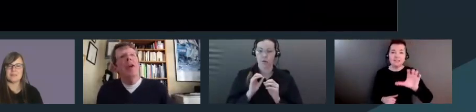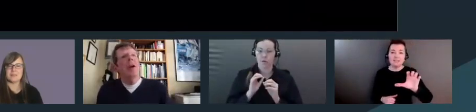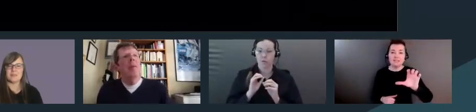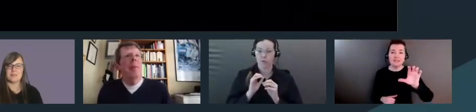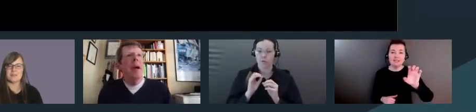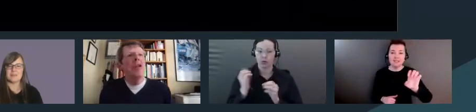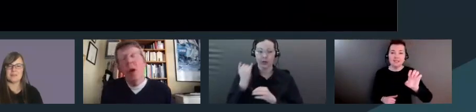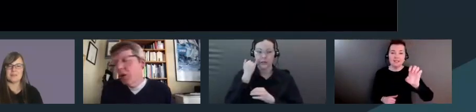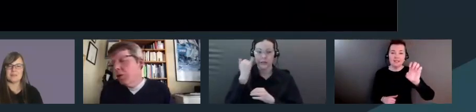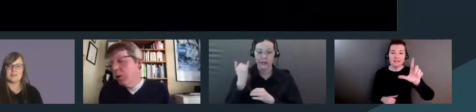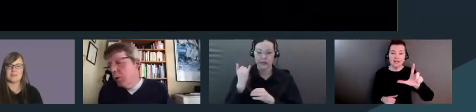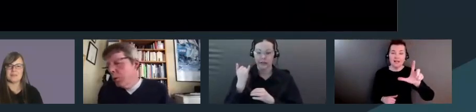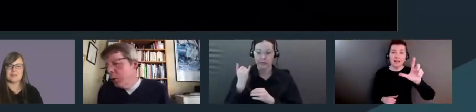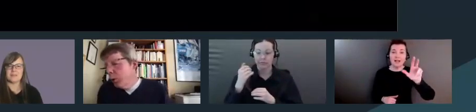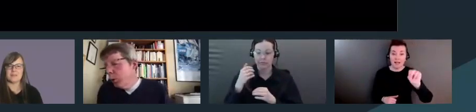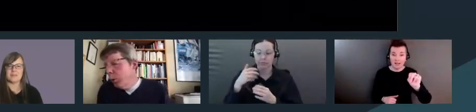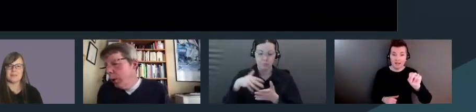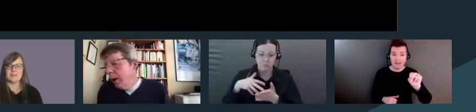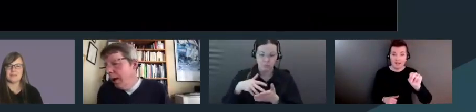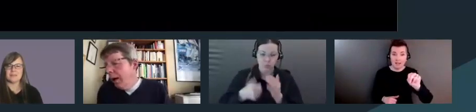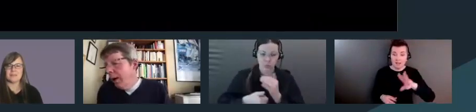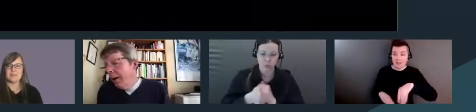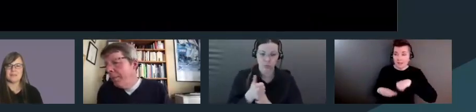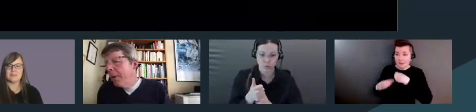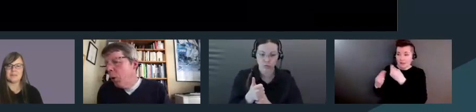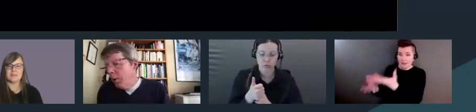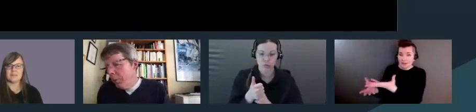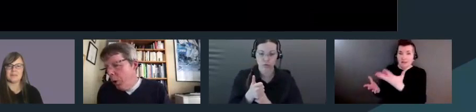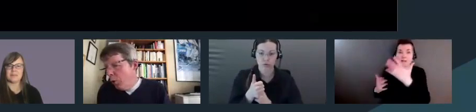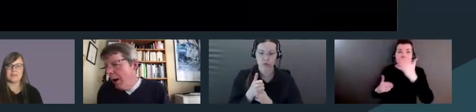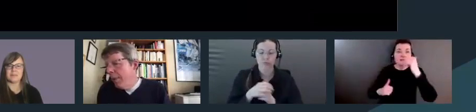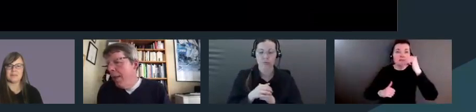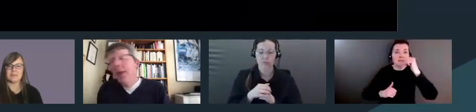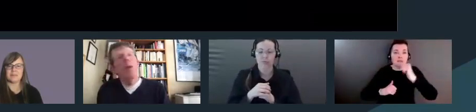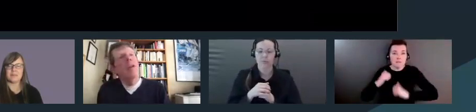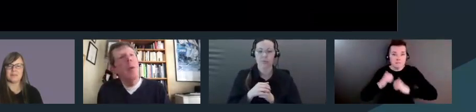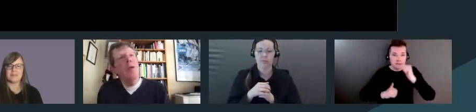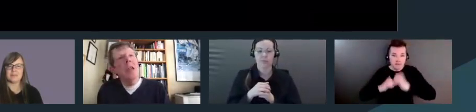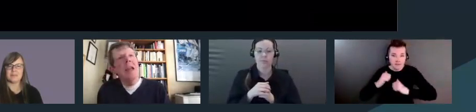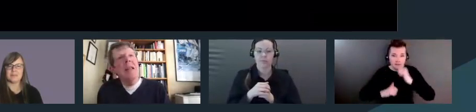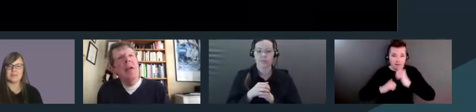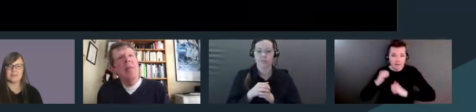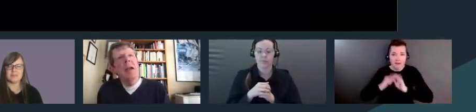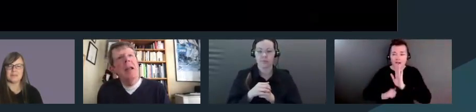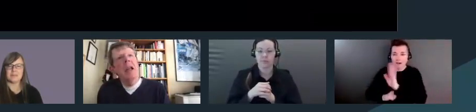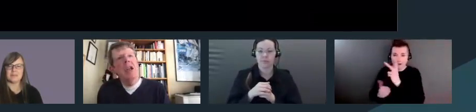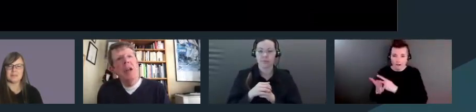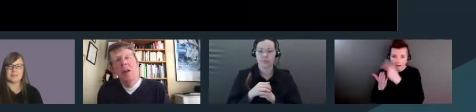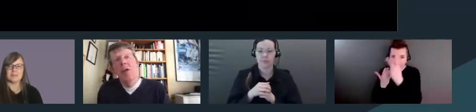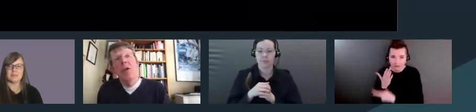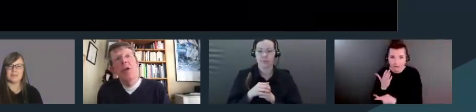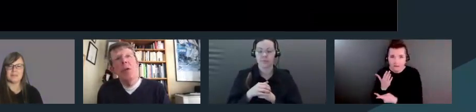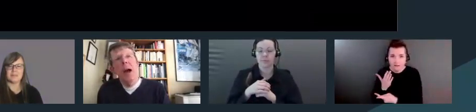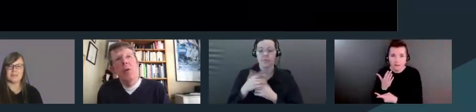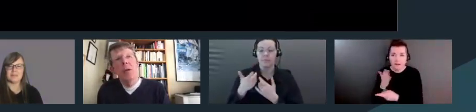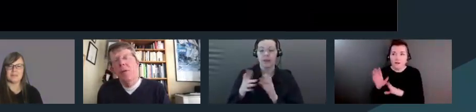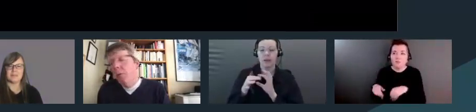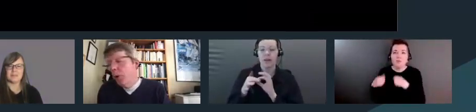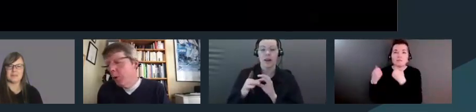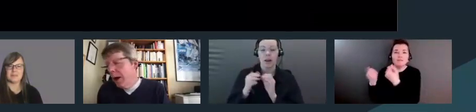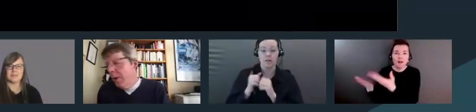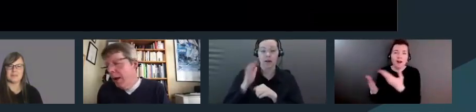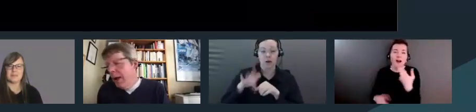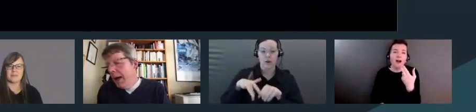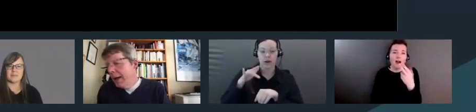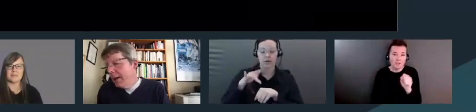which would give a structure to the program that would give post-secondary recognition for the graduates